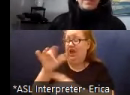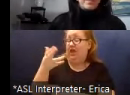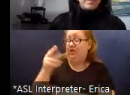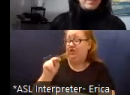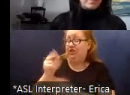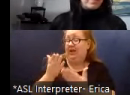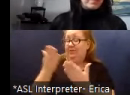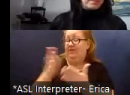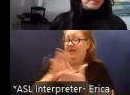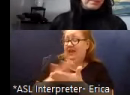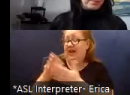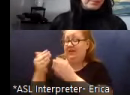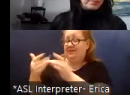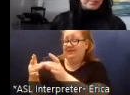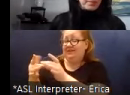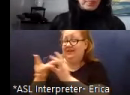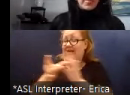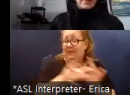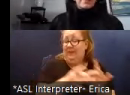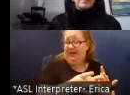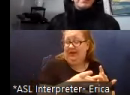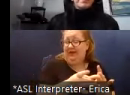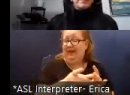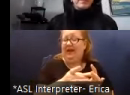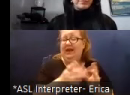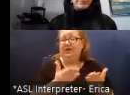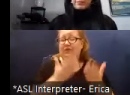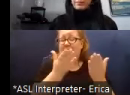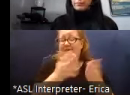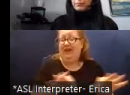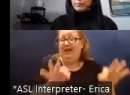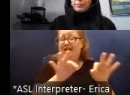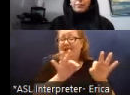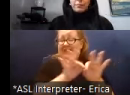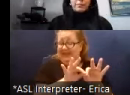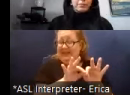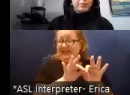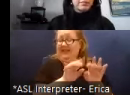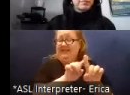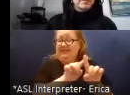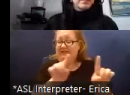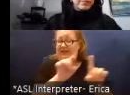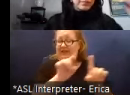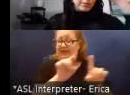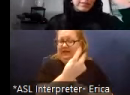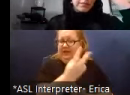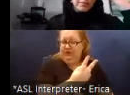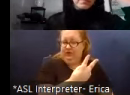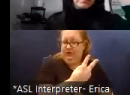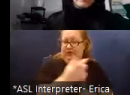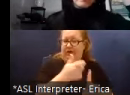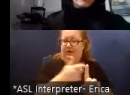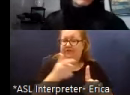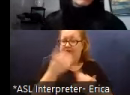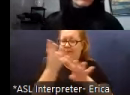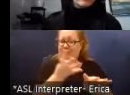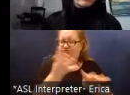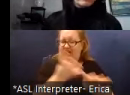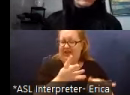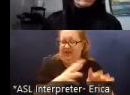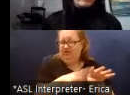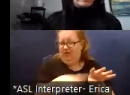talking about some of the key differences in scenario 2, primarily from a drainage